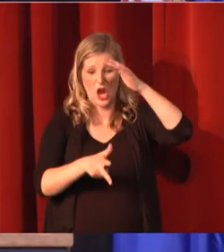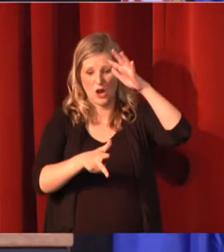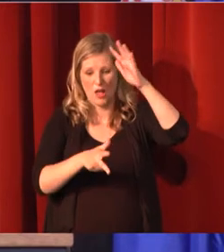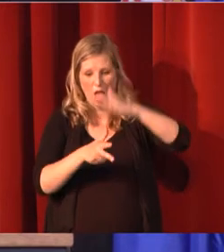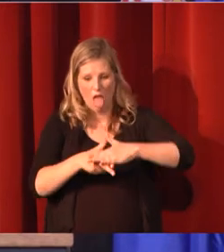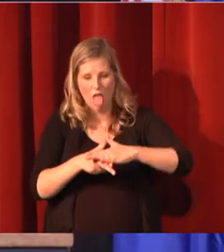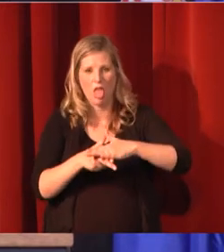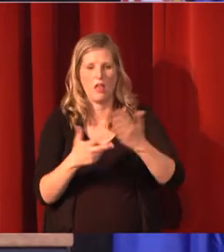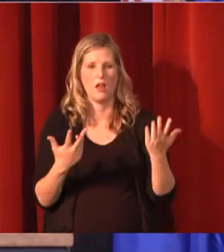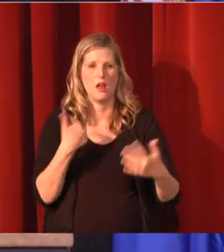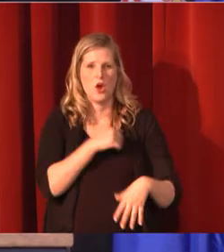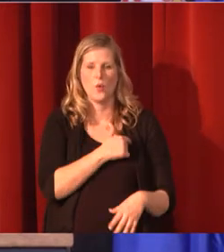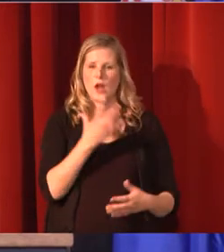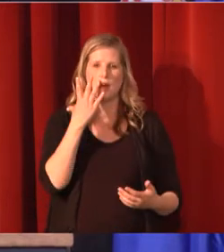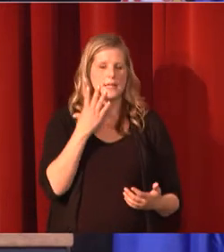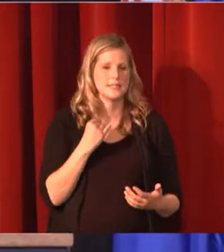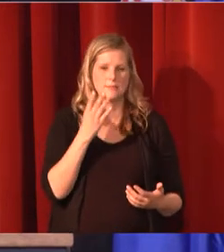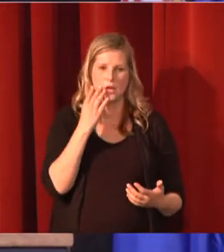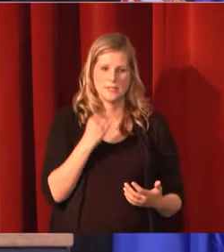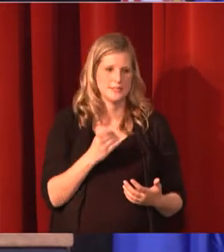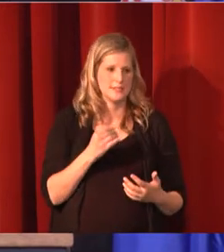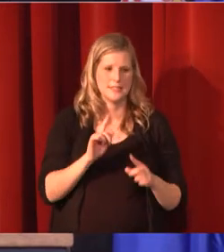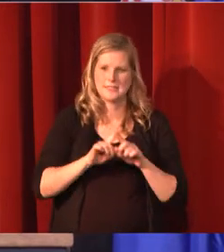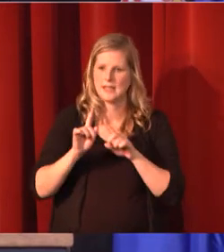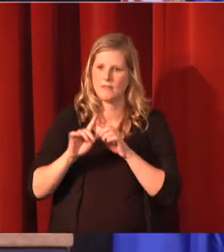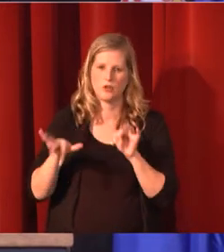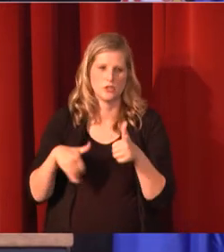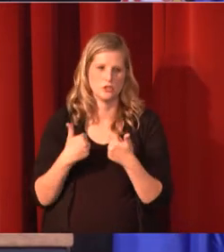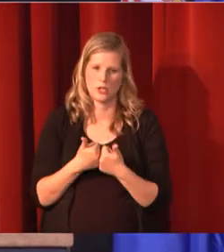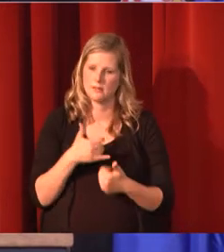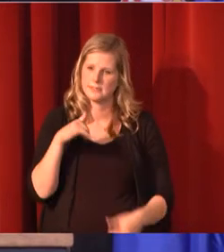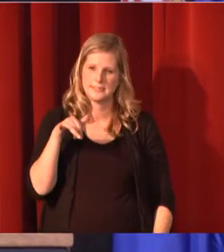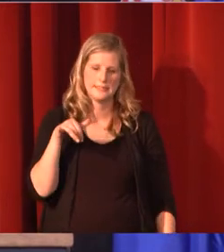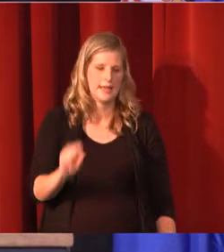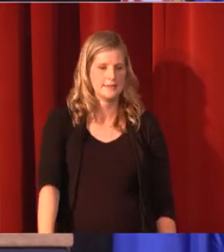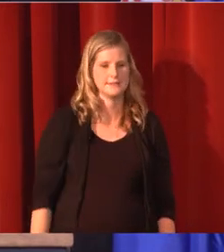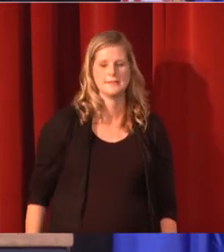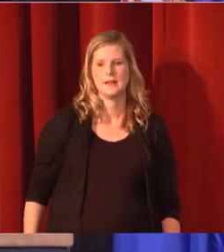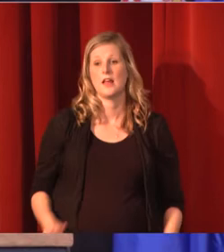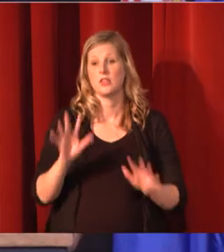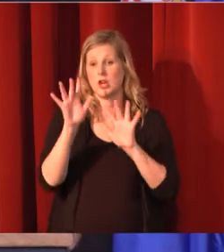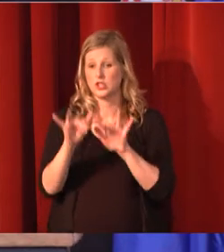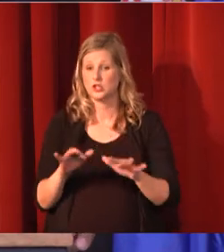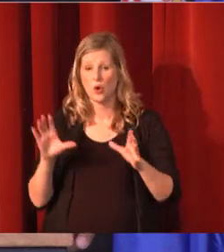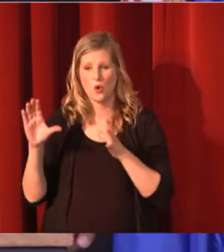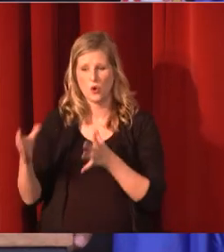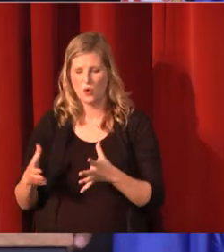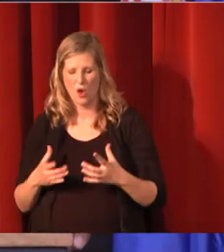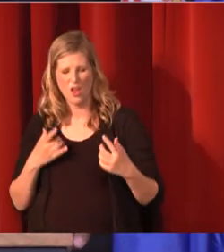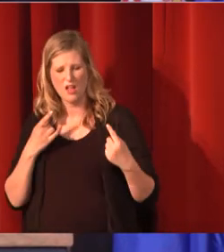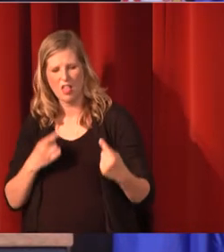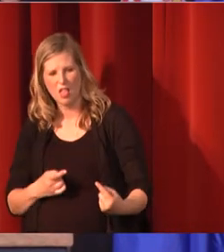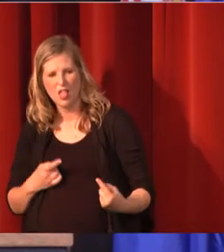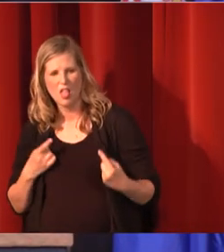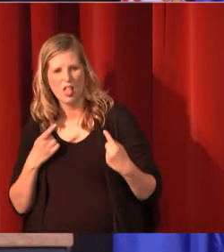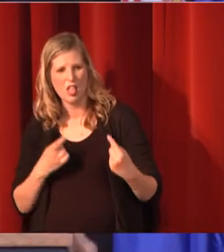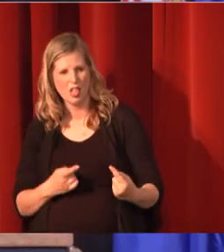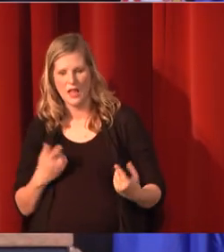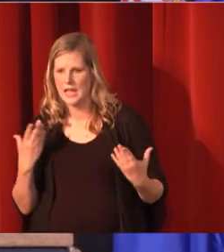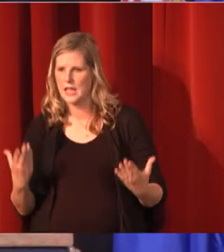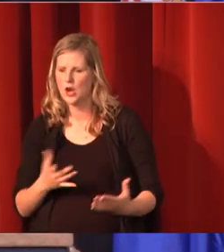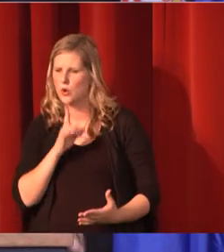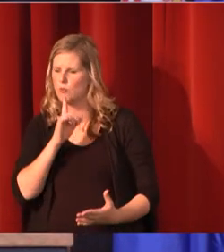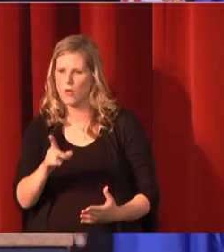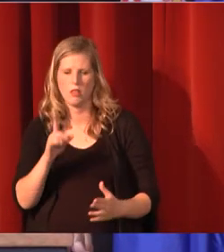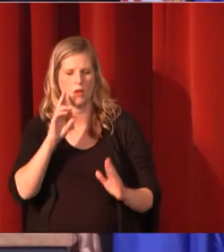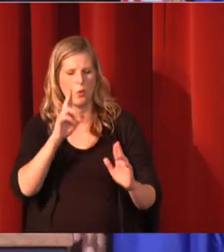we are facing all of these challenges our snow crew battled each snowfall heroic leap and